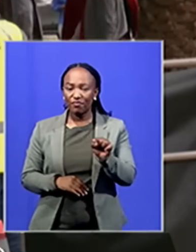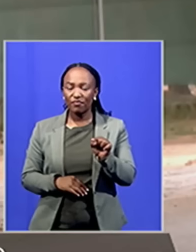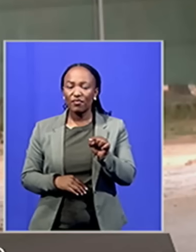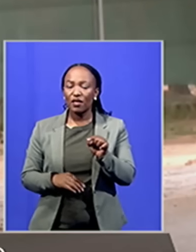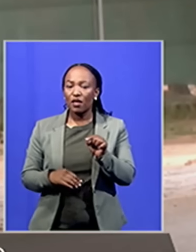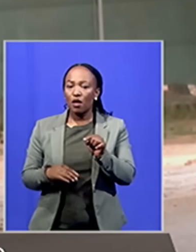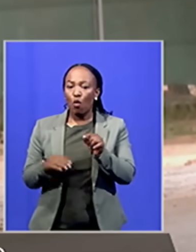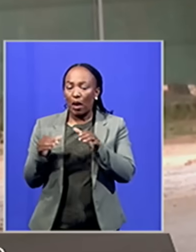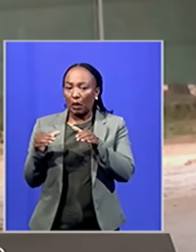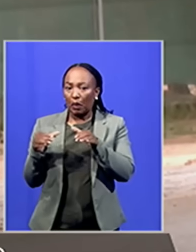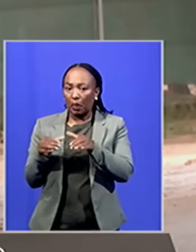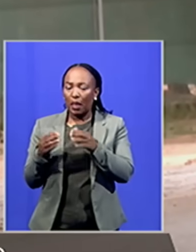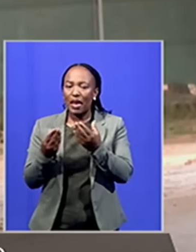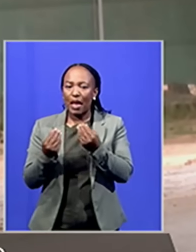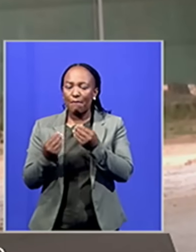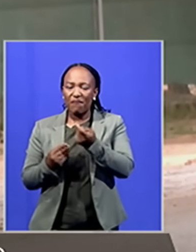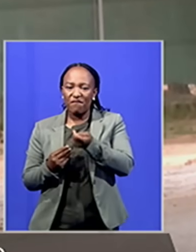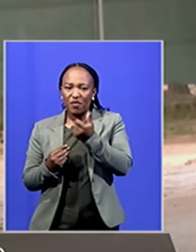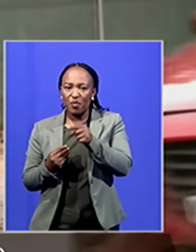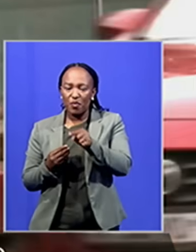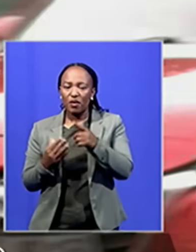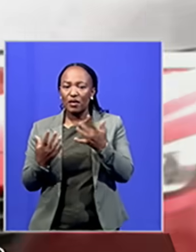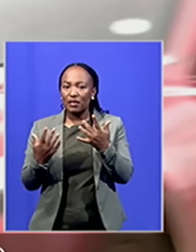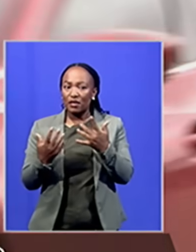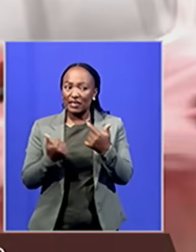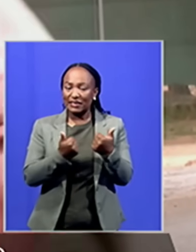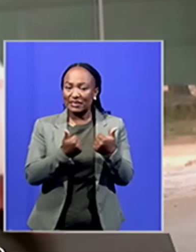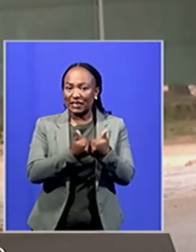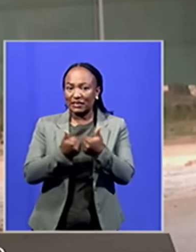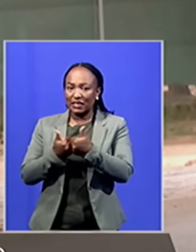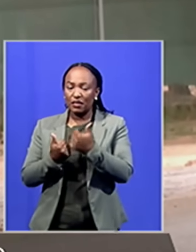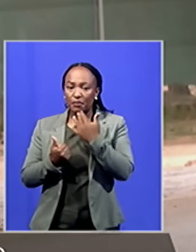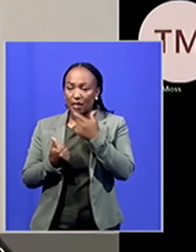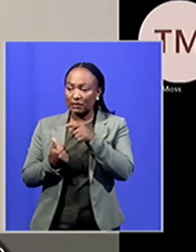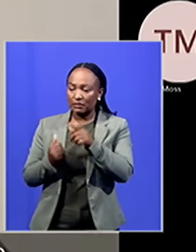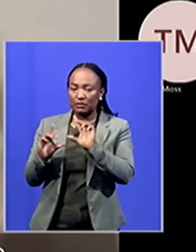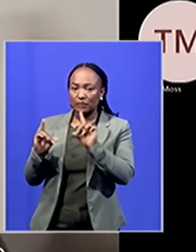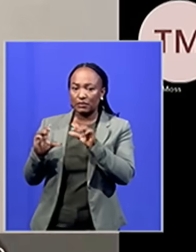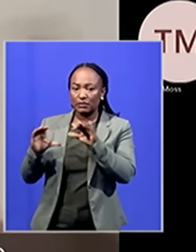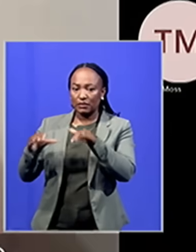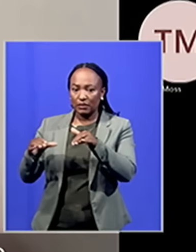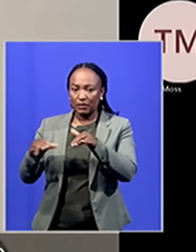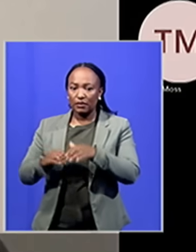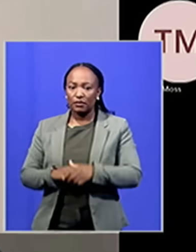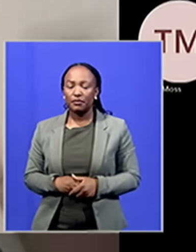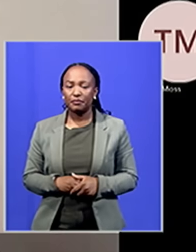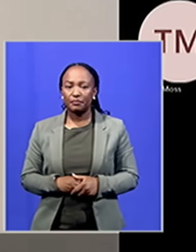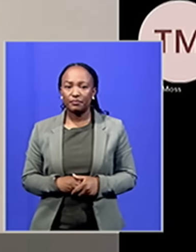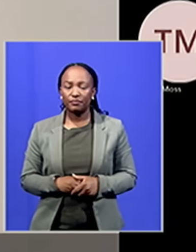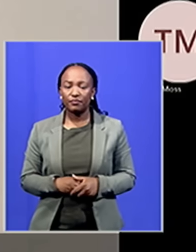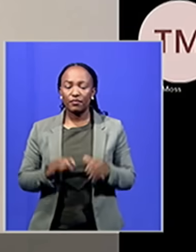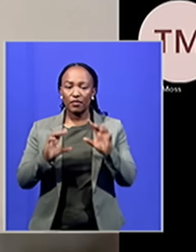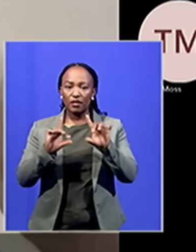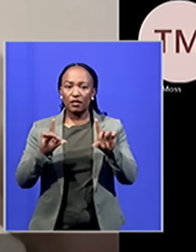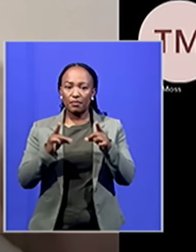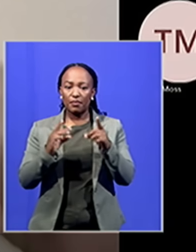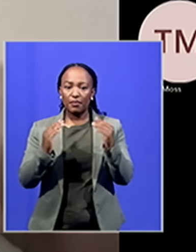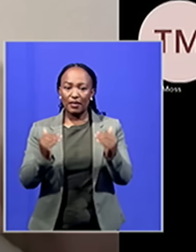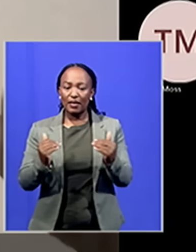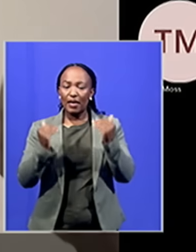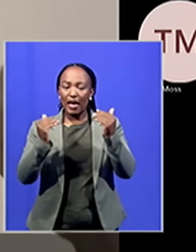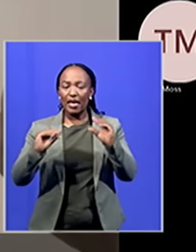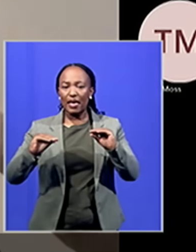fela baithuti go senola dikgwetlho tse di masisi tseo di lebanweng ke lephata leno. The Department of Higher Education and Training in